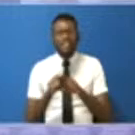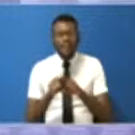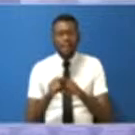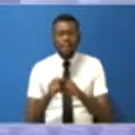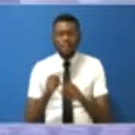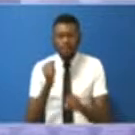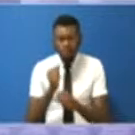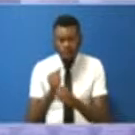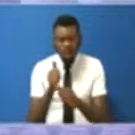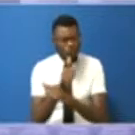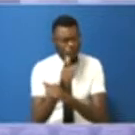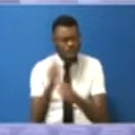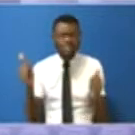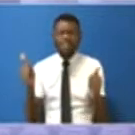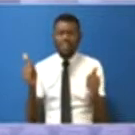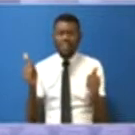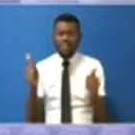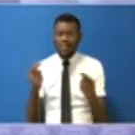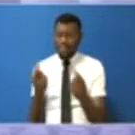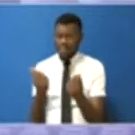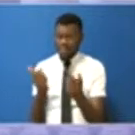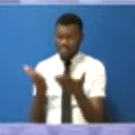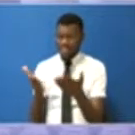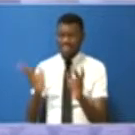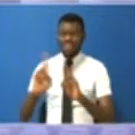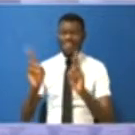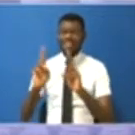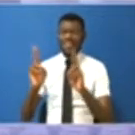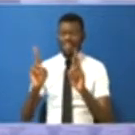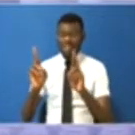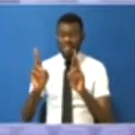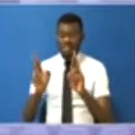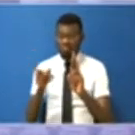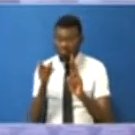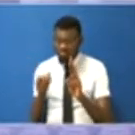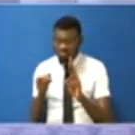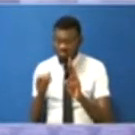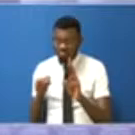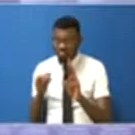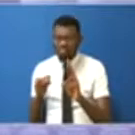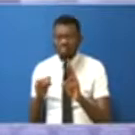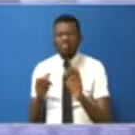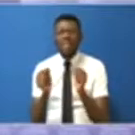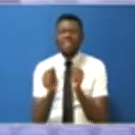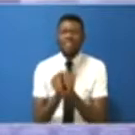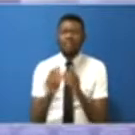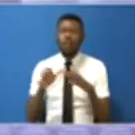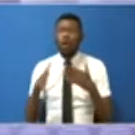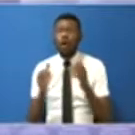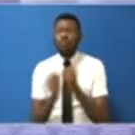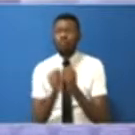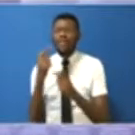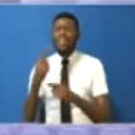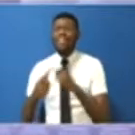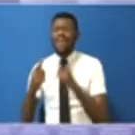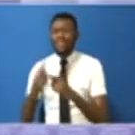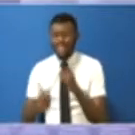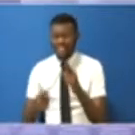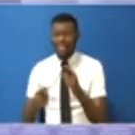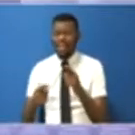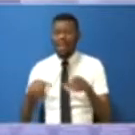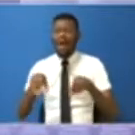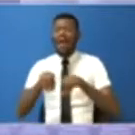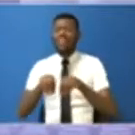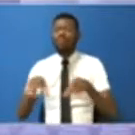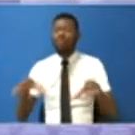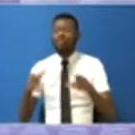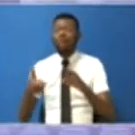it the way you you need to so i brought that money in fact naturally it would take more than 10 15 years in terms of cycles of revolution to get